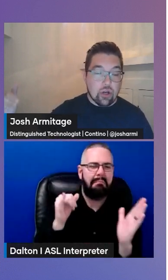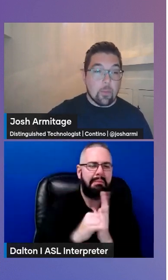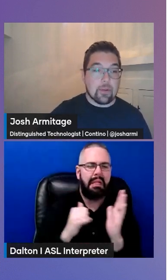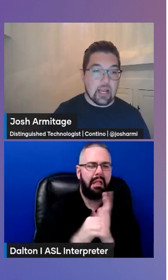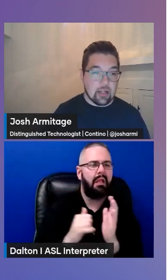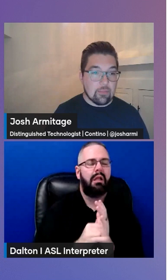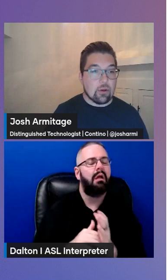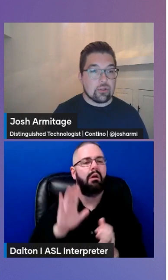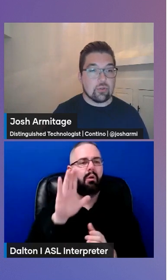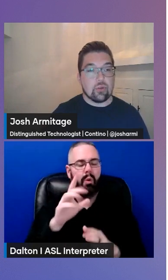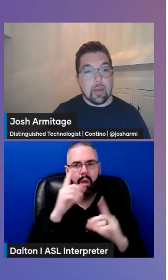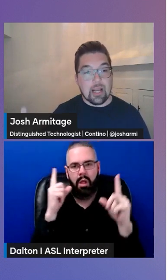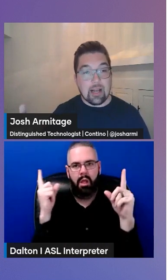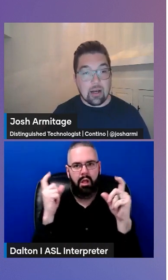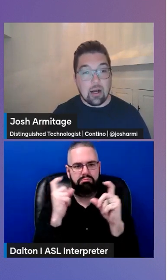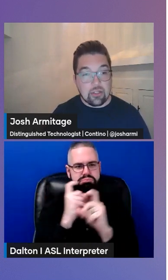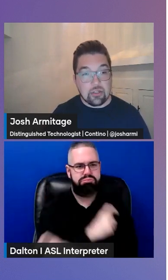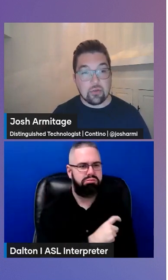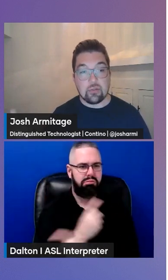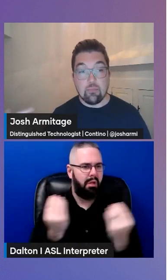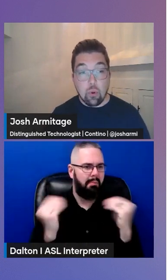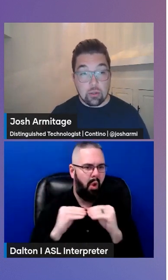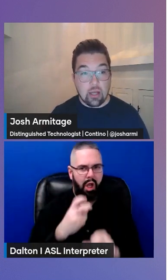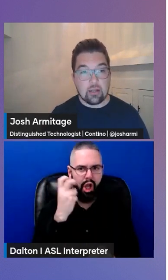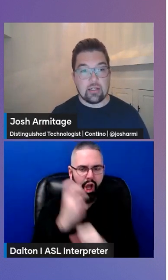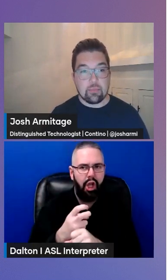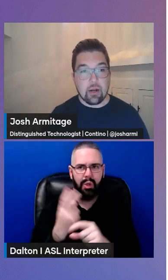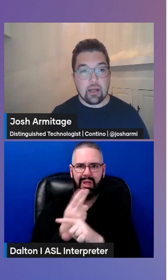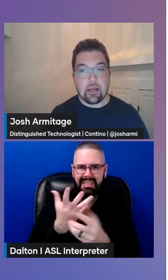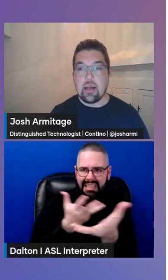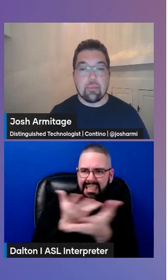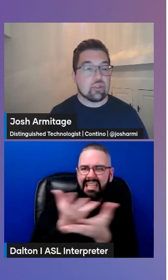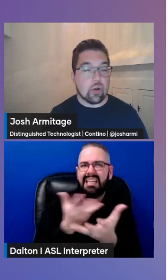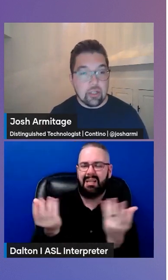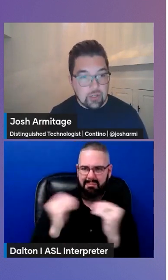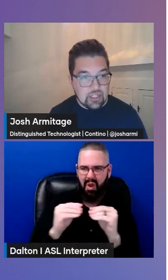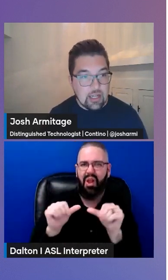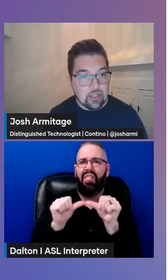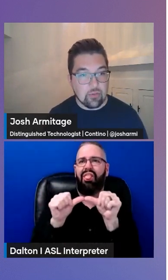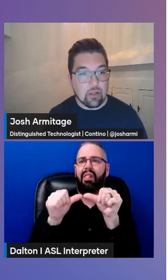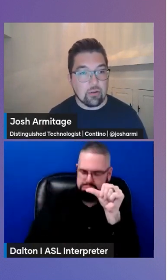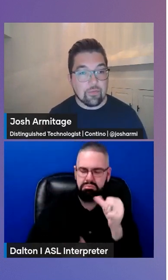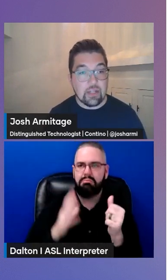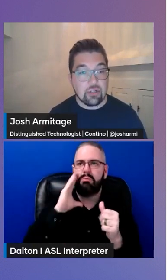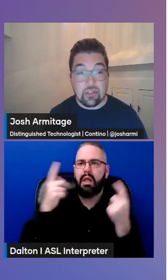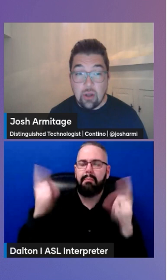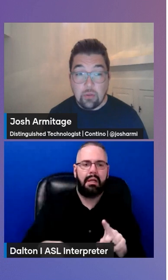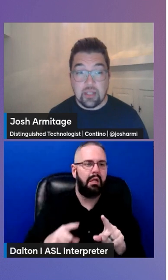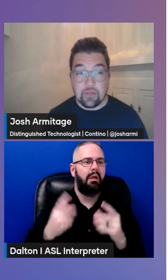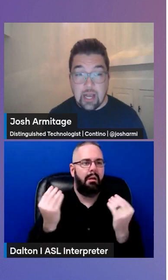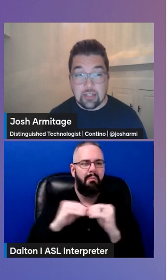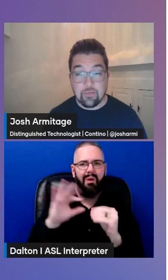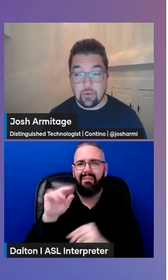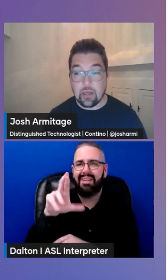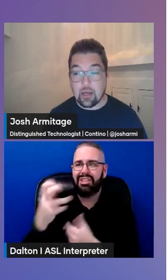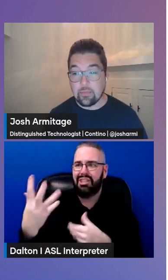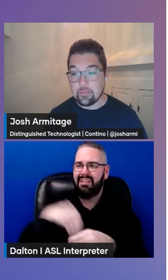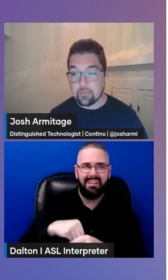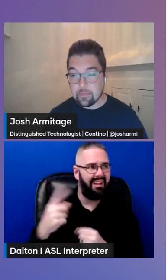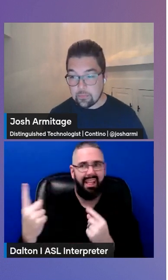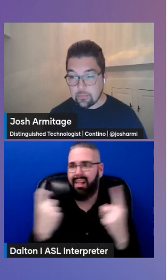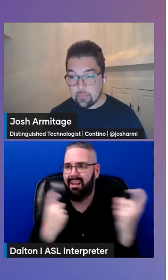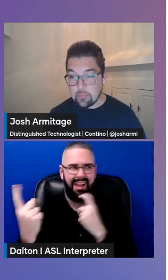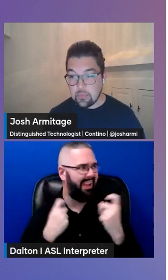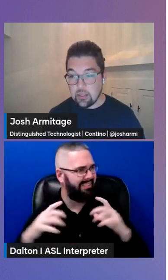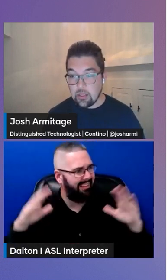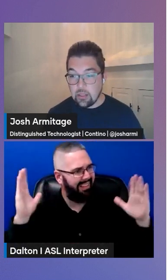you're complicating the module. You're making it harder to use, more likely to break by trying to extend it to include features that no one's even asked for yet.